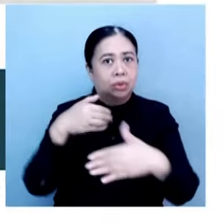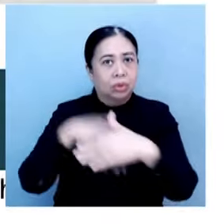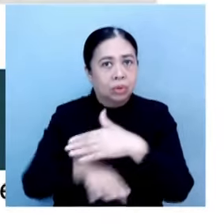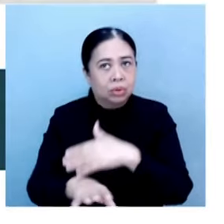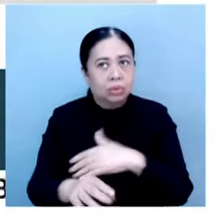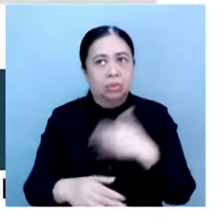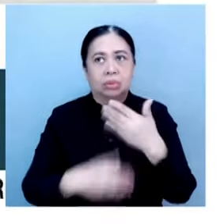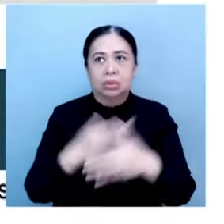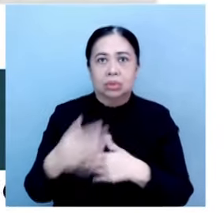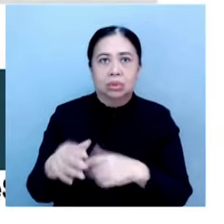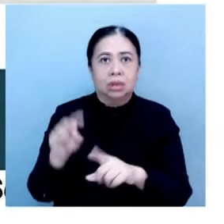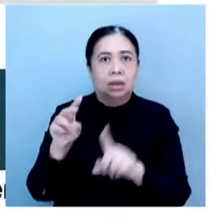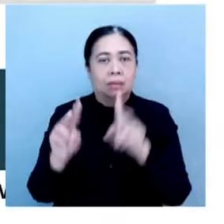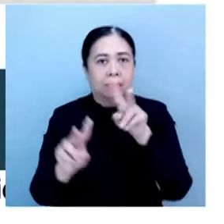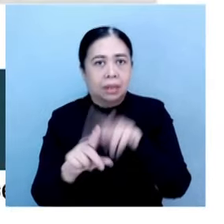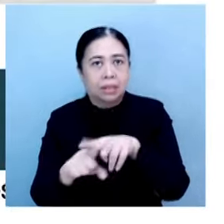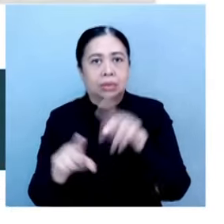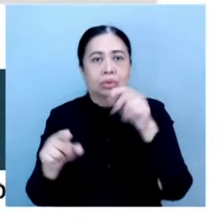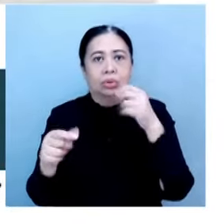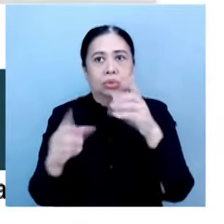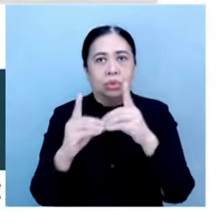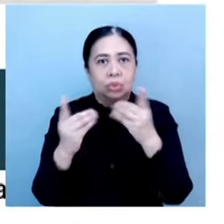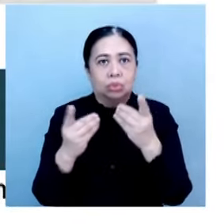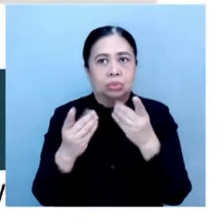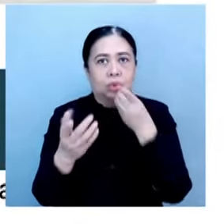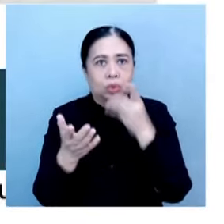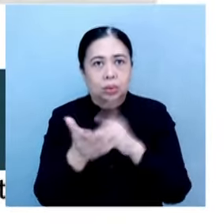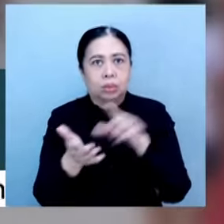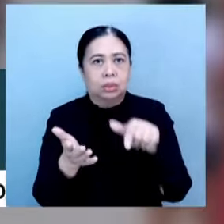lang ng dokumento itong kumpanyang ito.